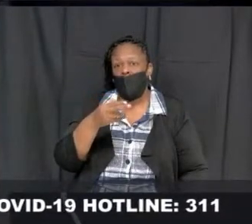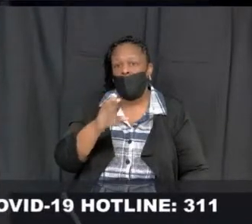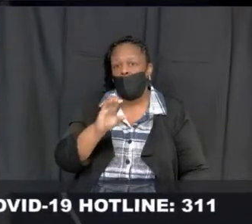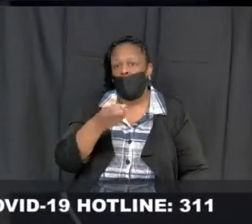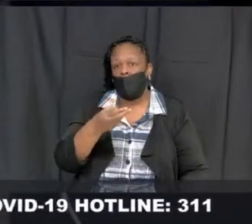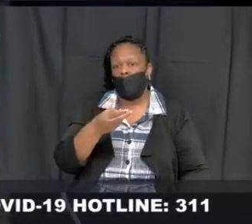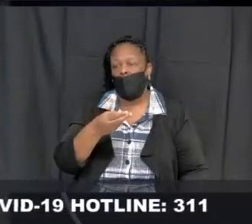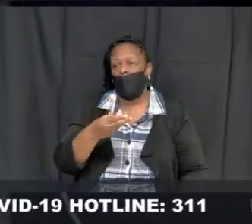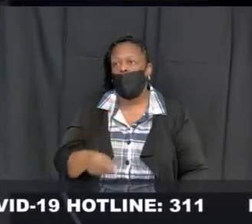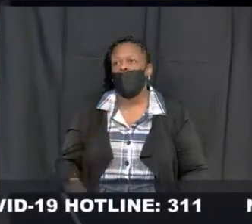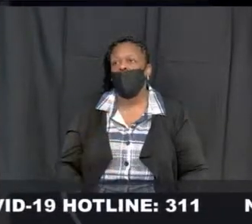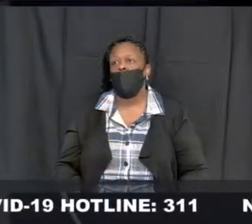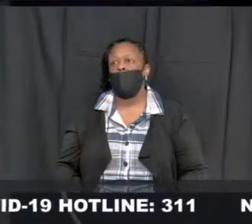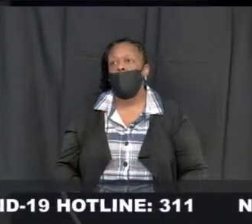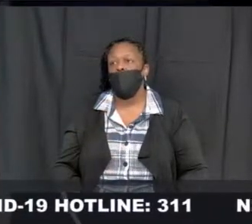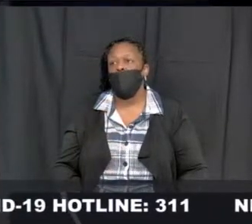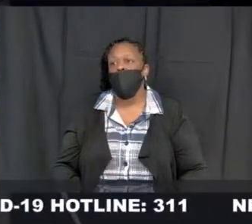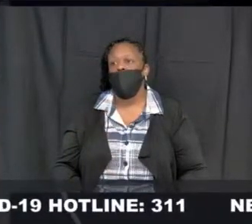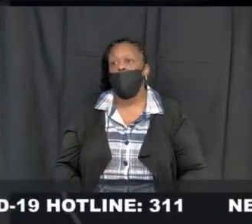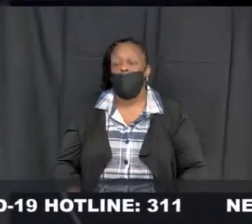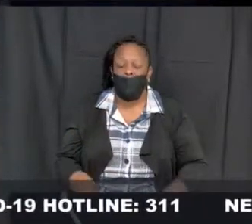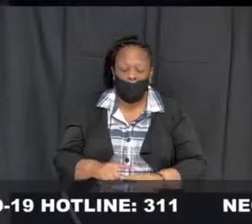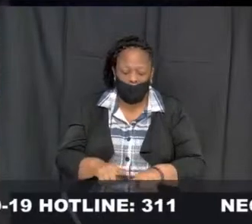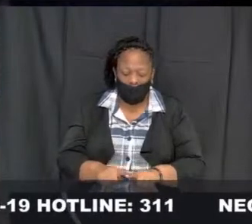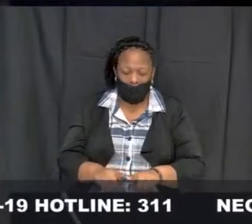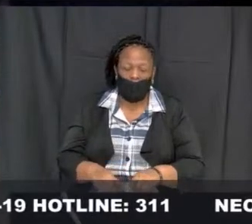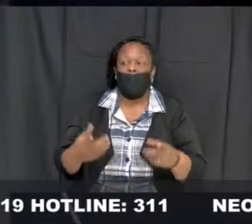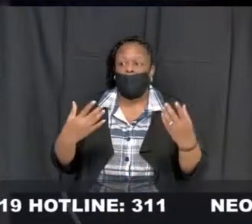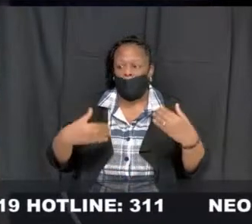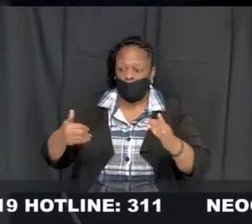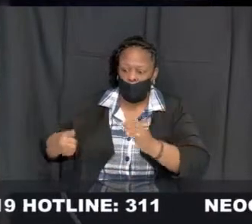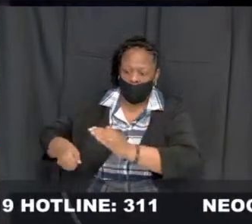our screening process and mandatory 14-day